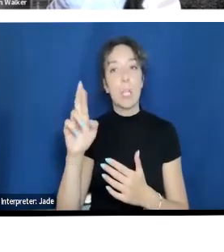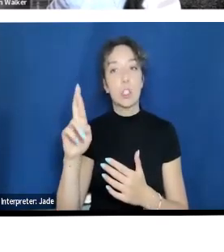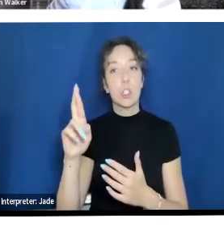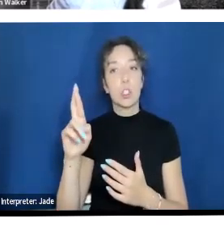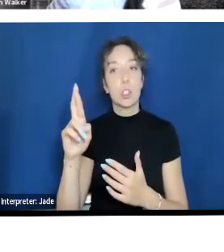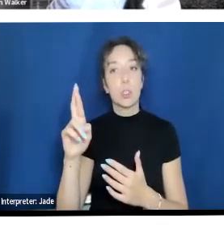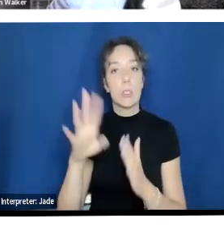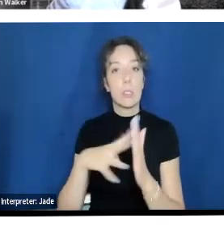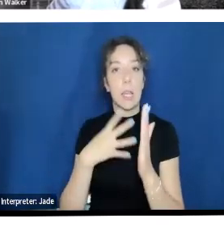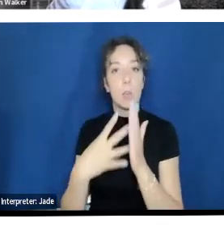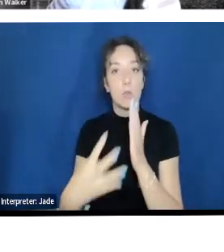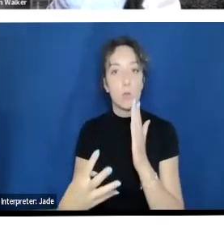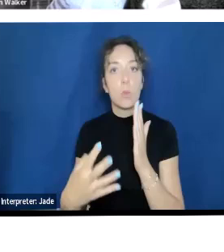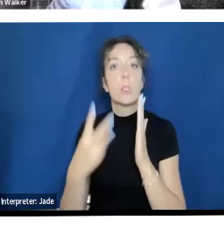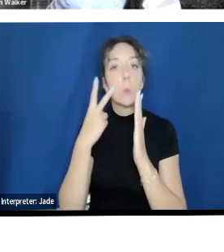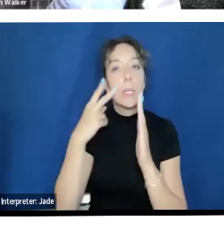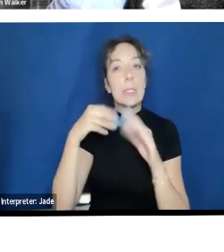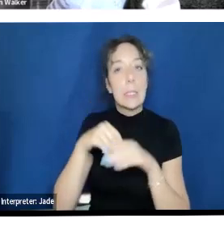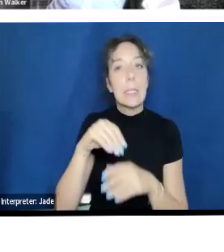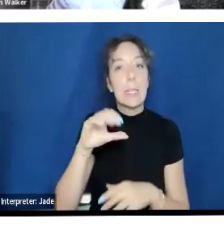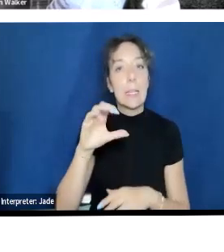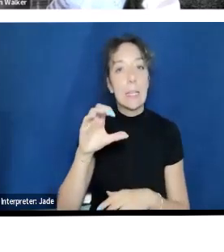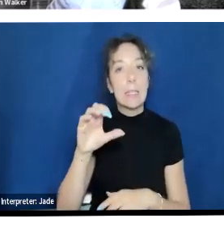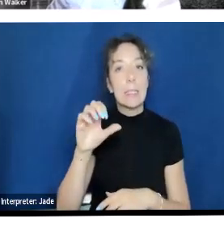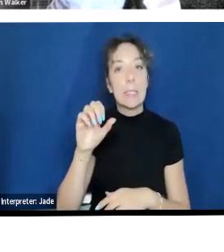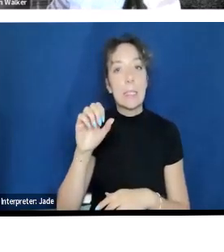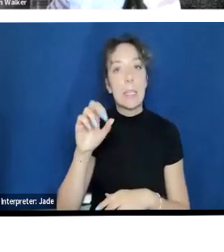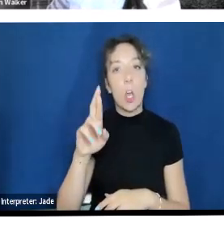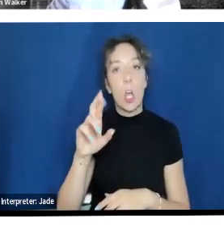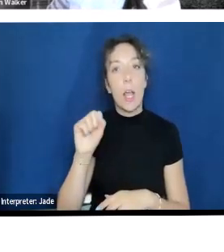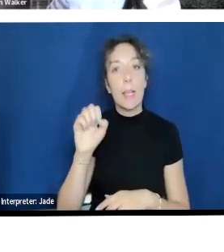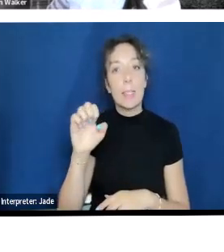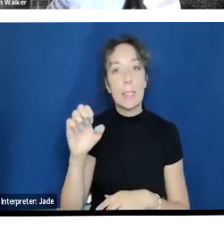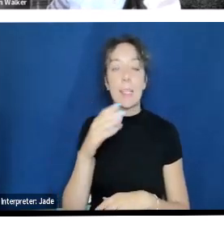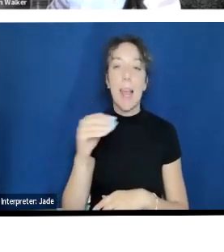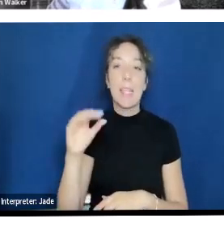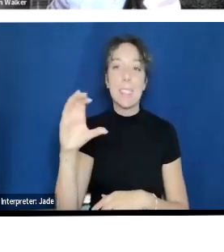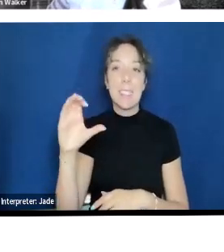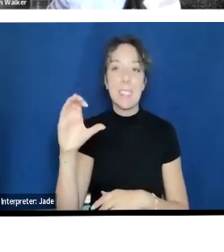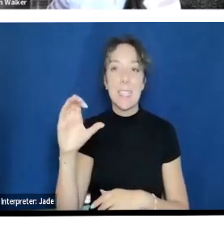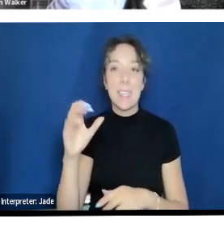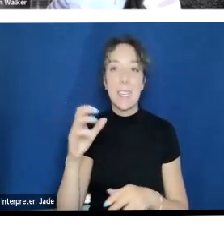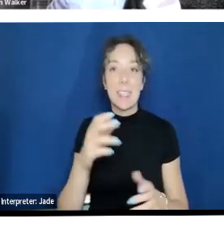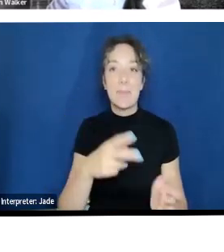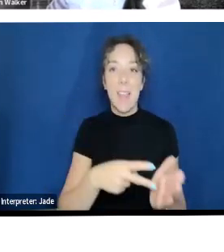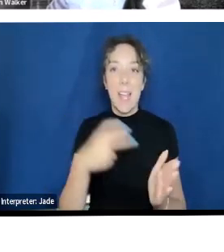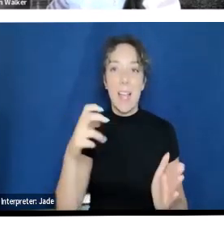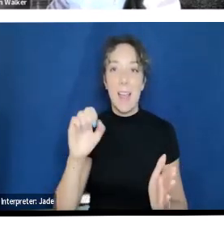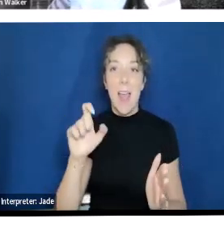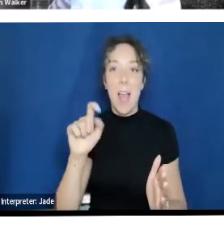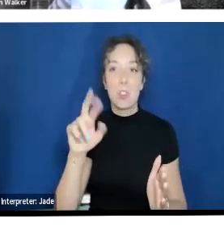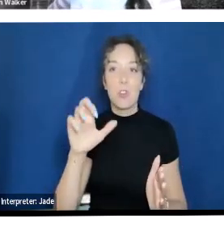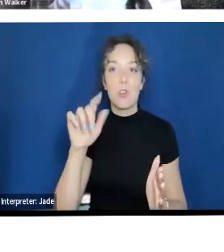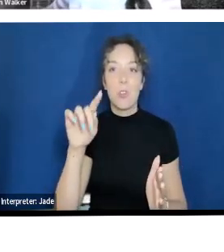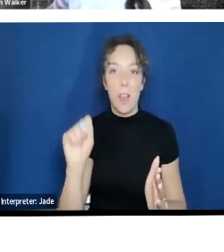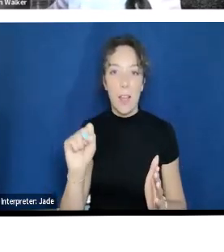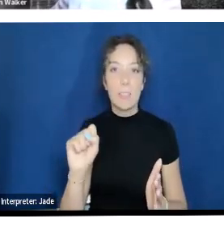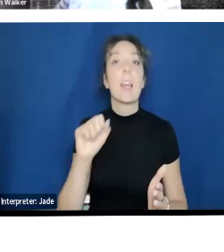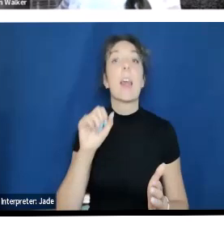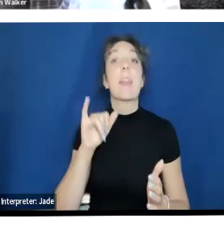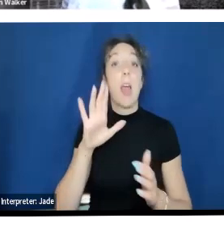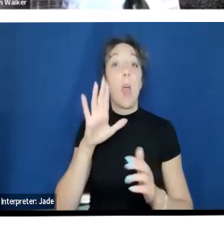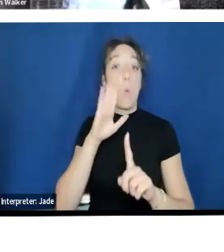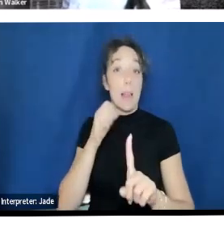the CRSE and C extracts. However, this will impact your